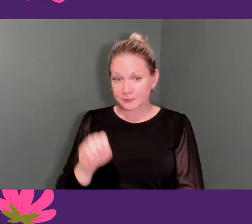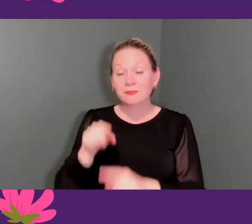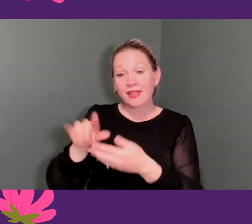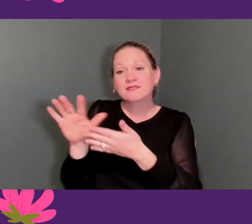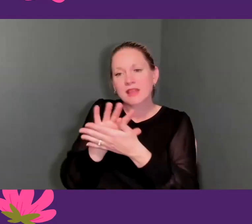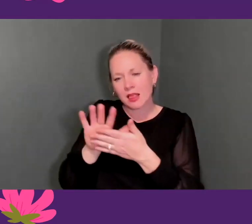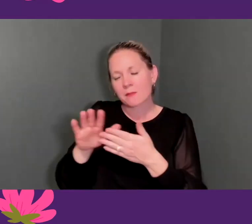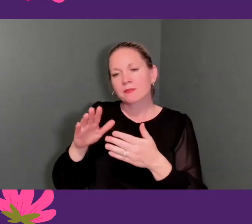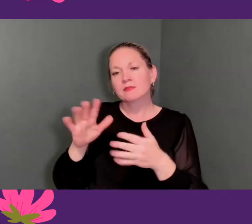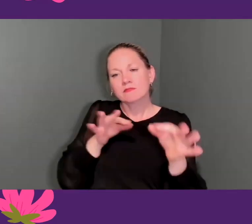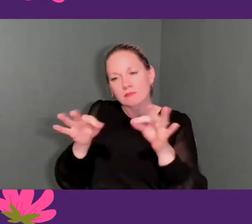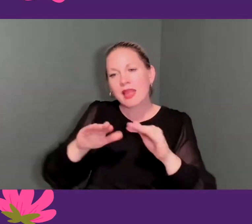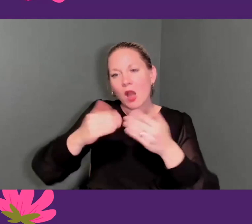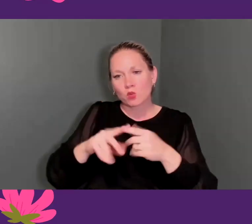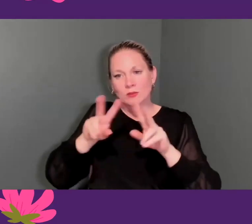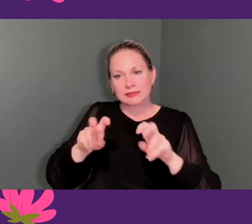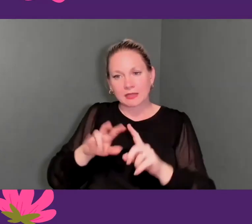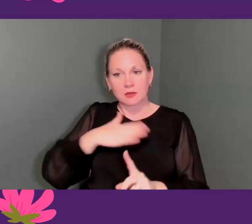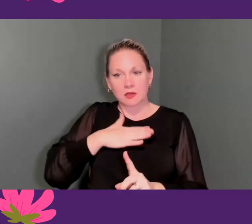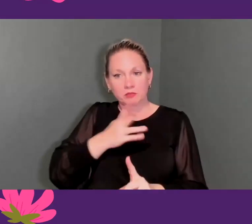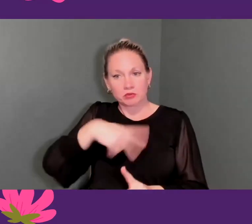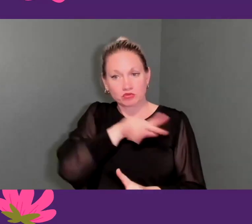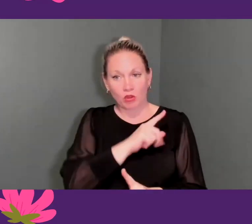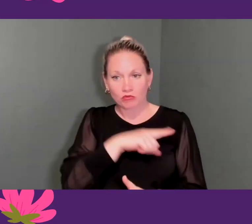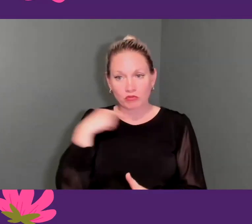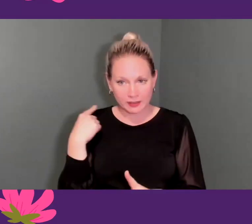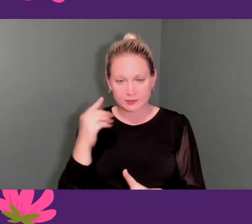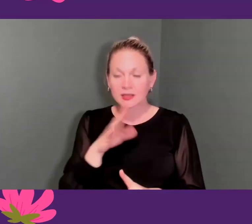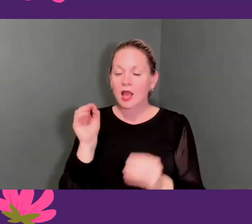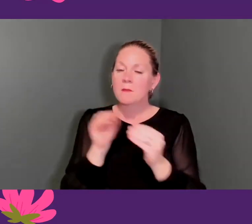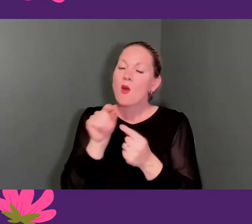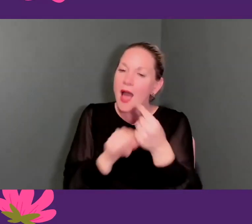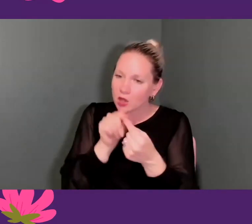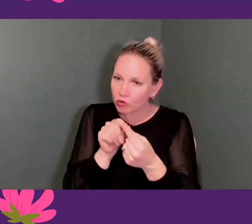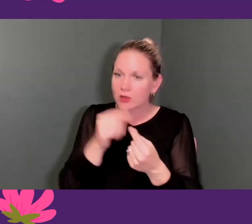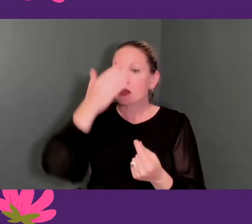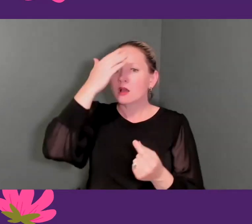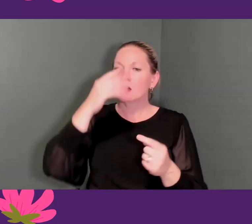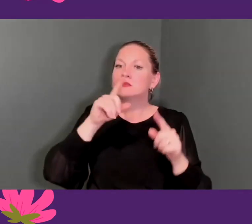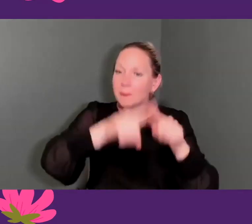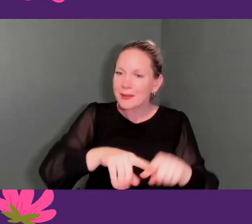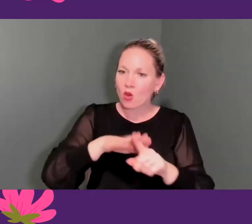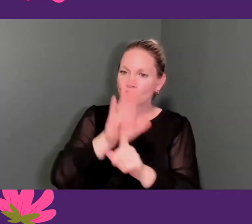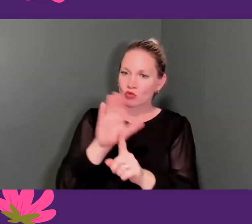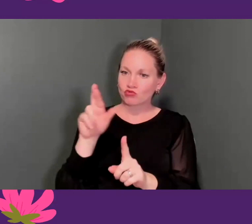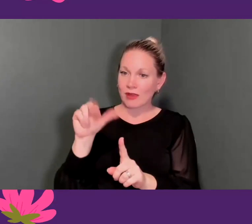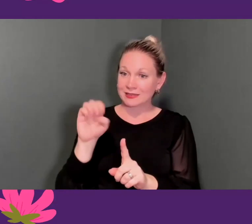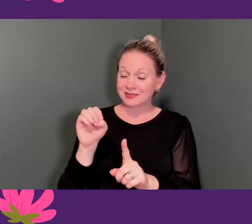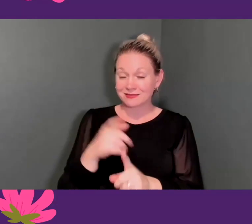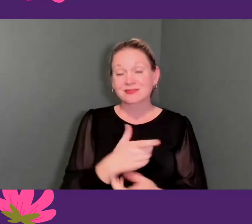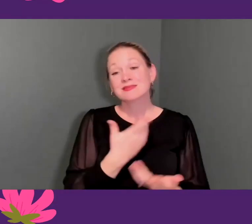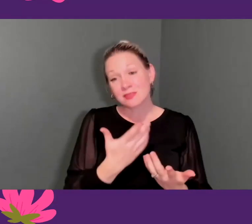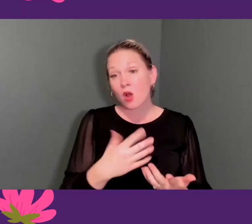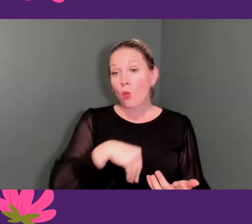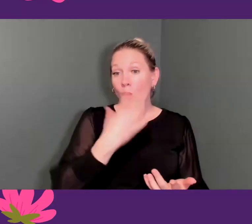individual's breast cancer risk that are more accurate across races. Since under commonly used traditional risk models, white women are 2 to 3 times